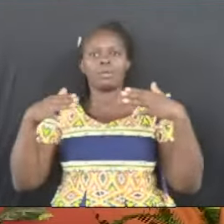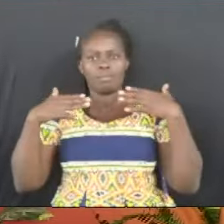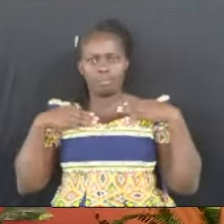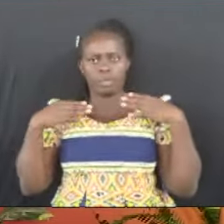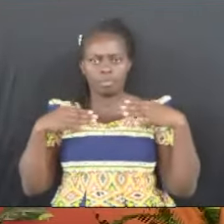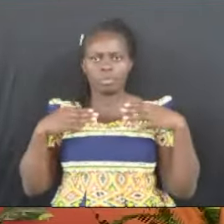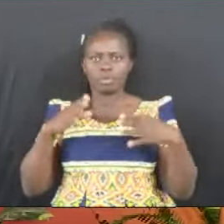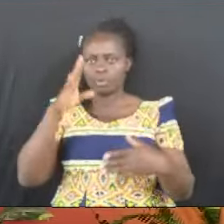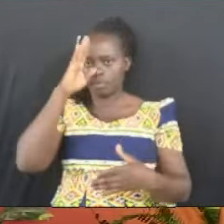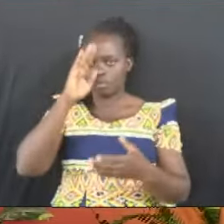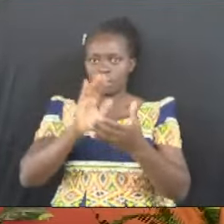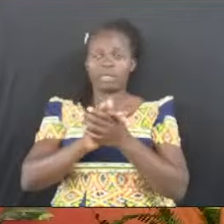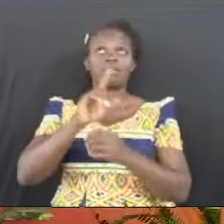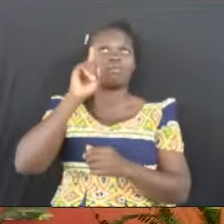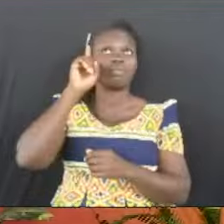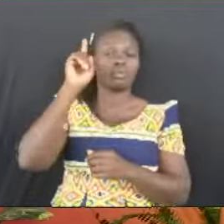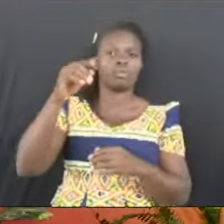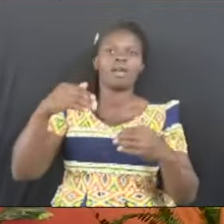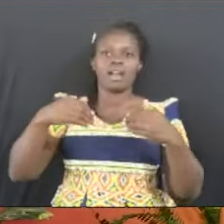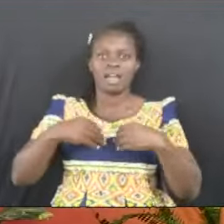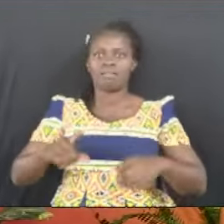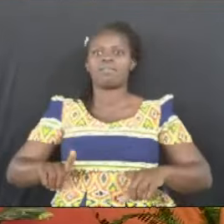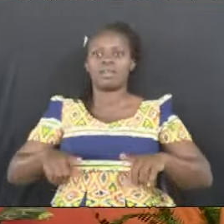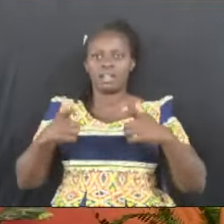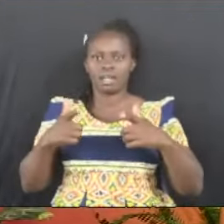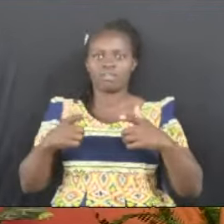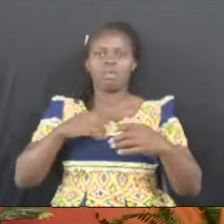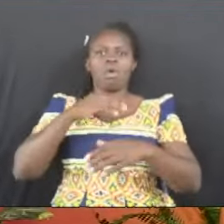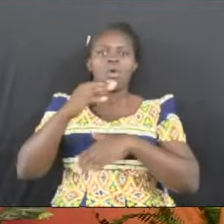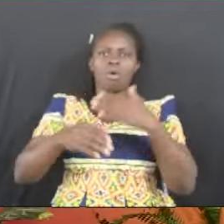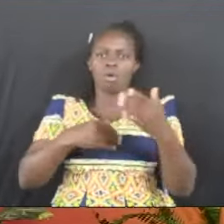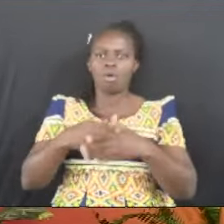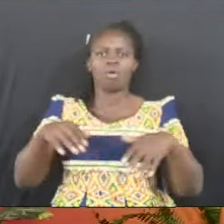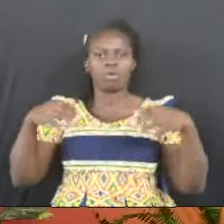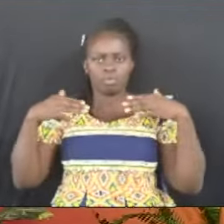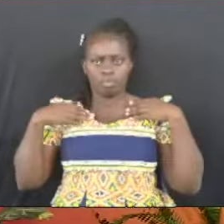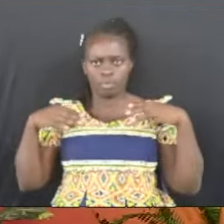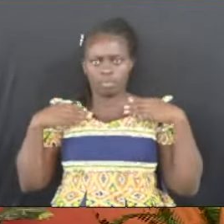alive again. And those who believe in me,